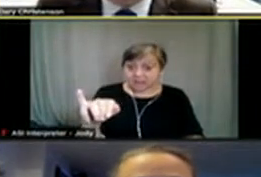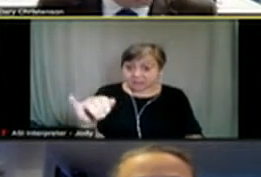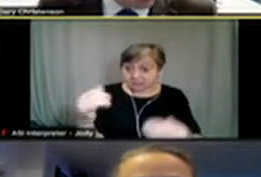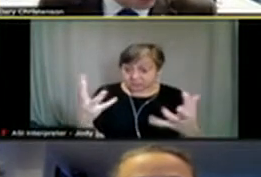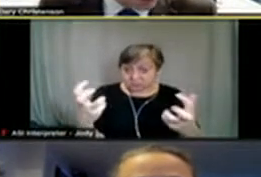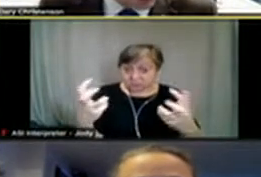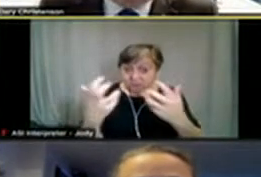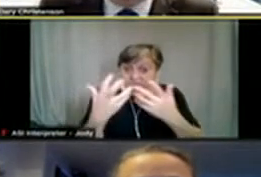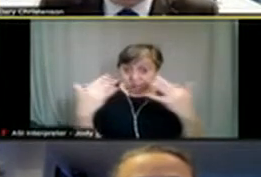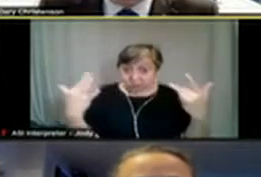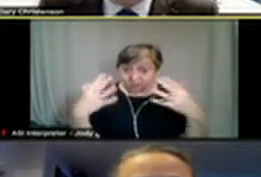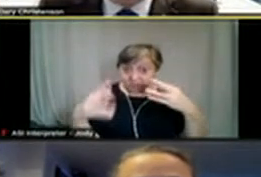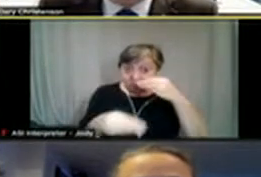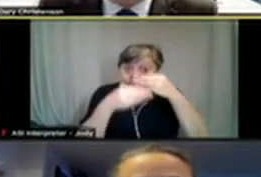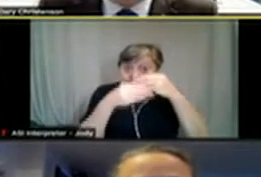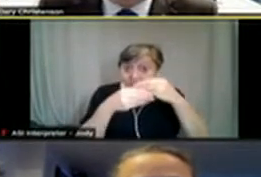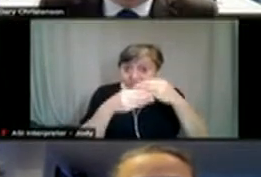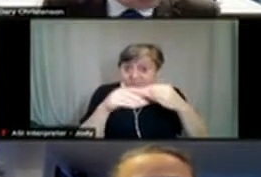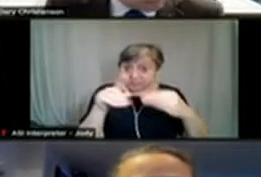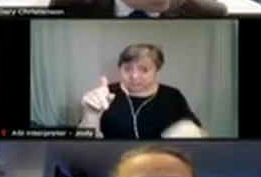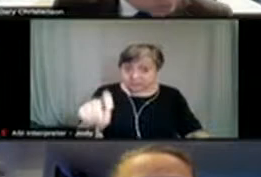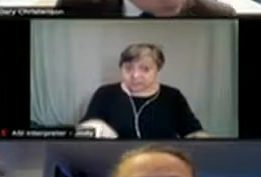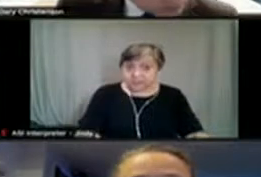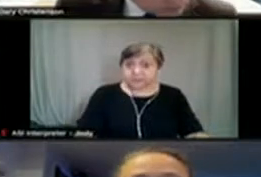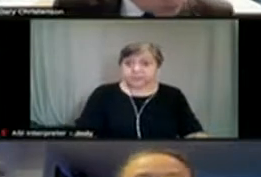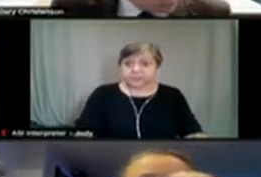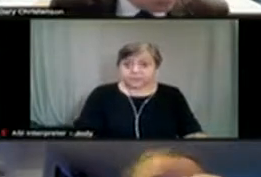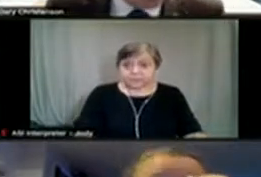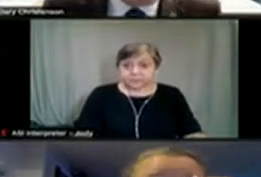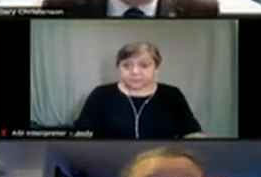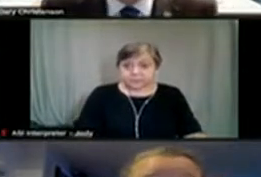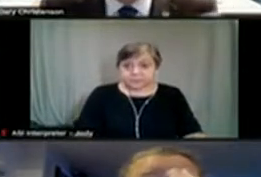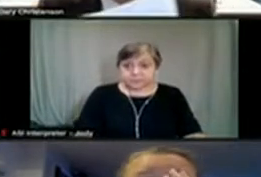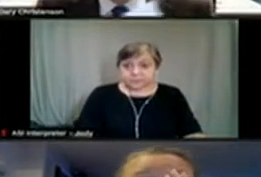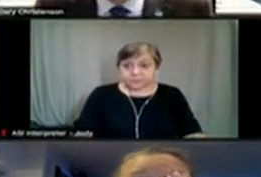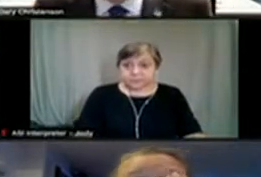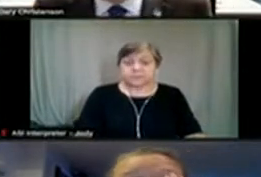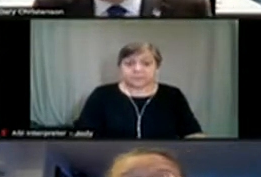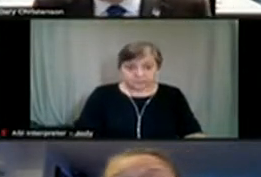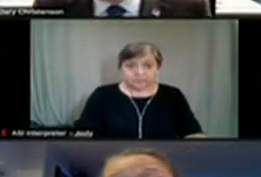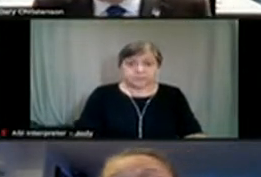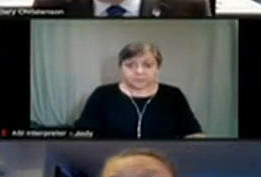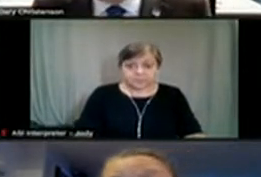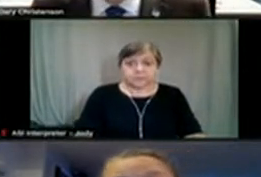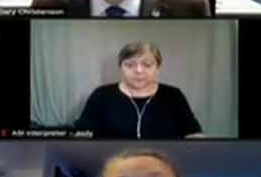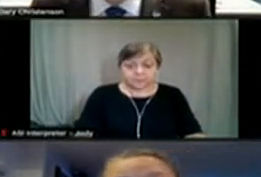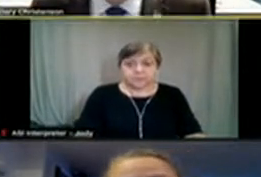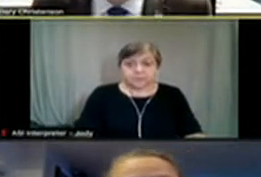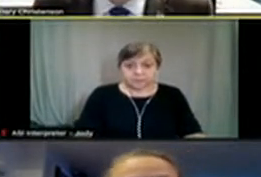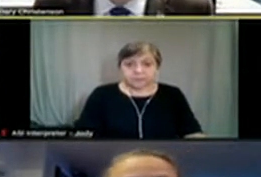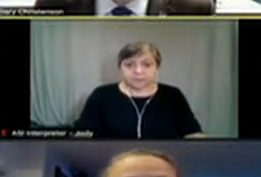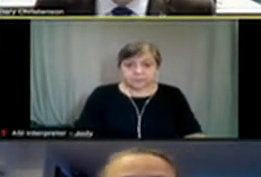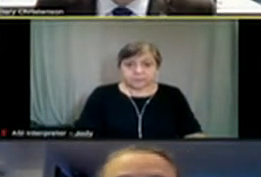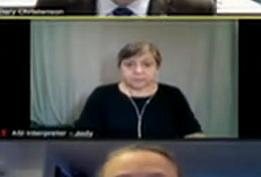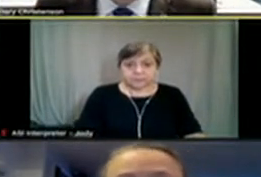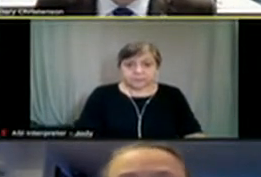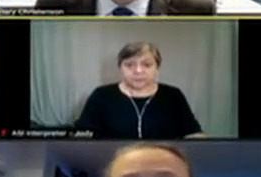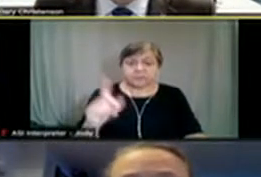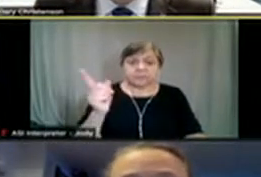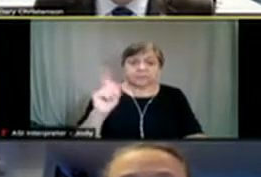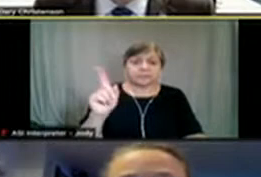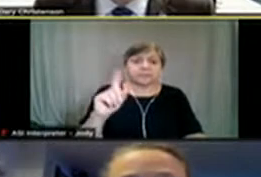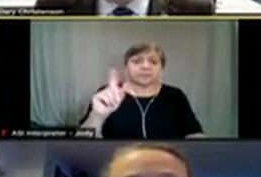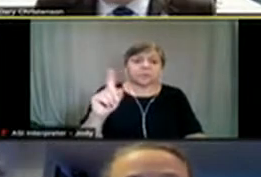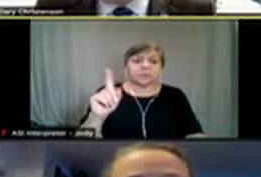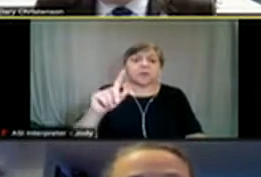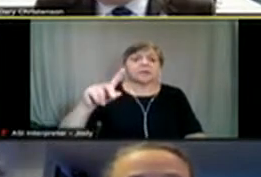we affirm the policy? Sure. And let me, I'll pull up just so I have the language in front of me. This is in the second